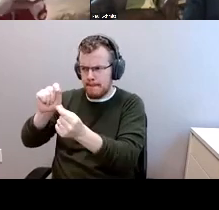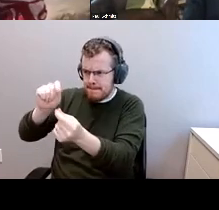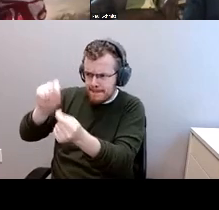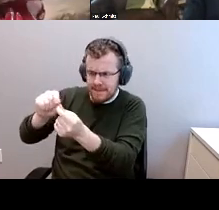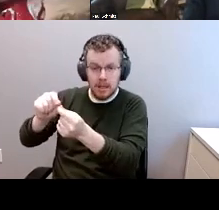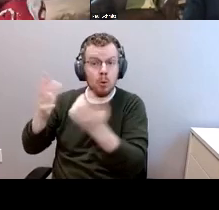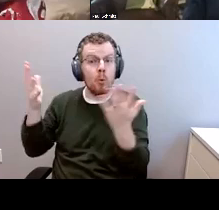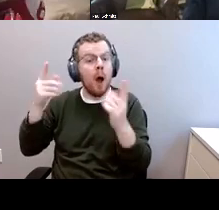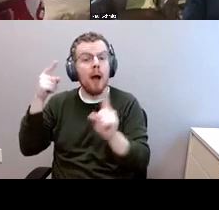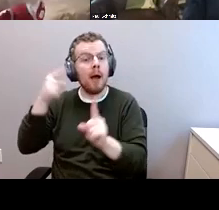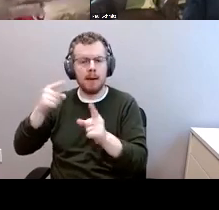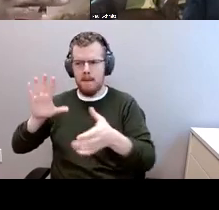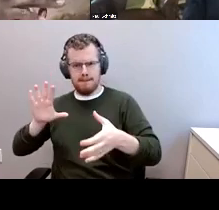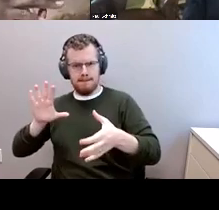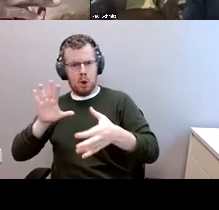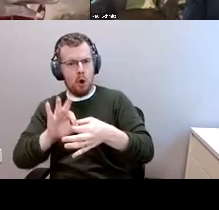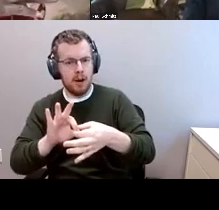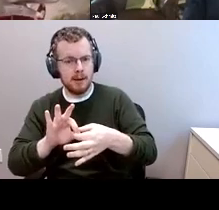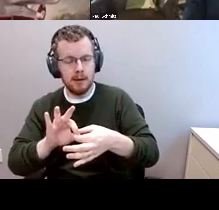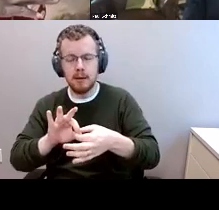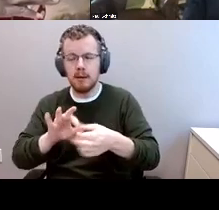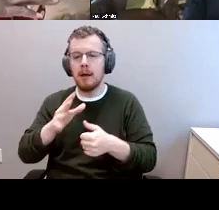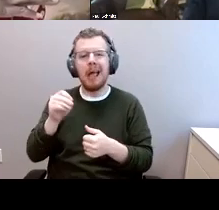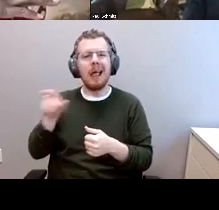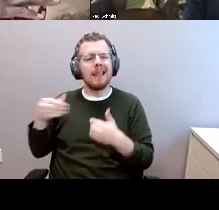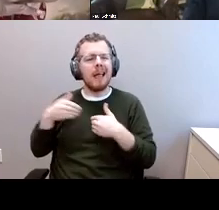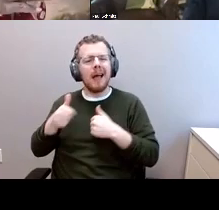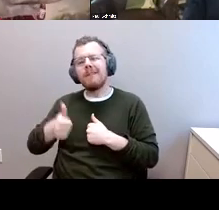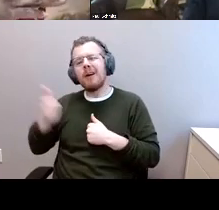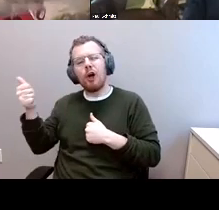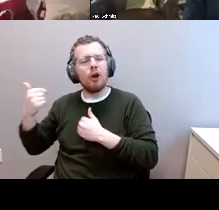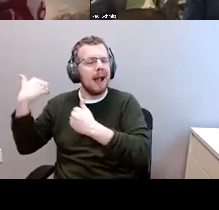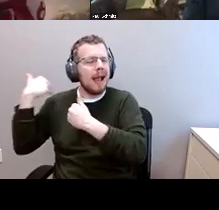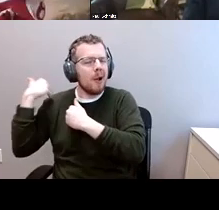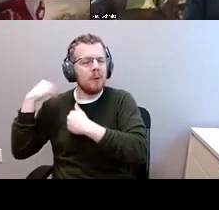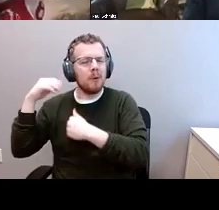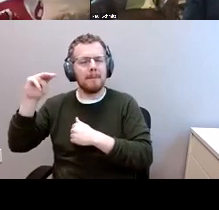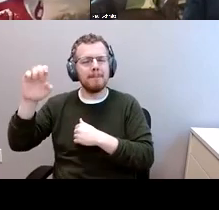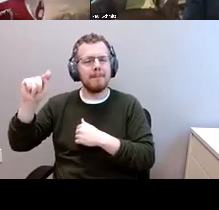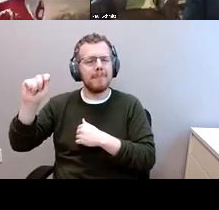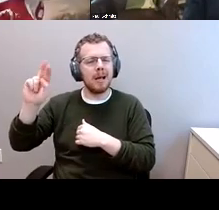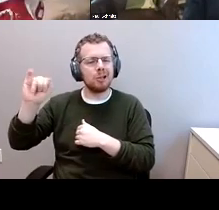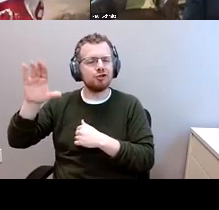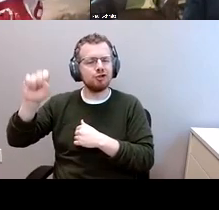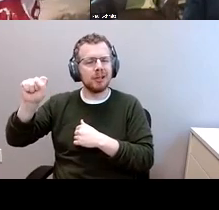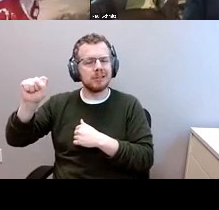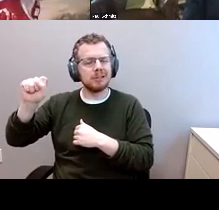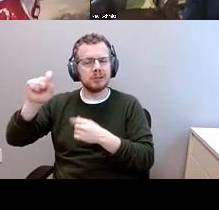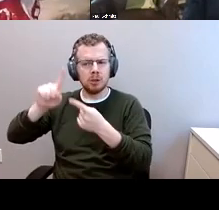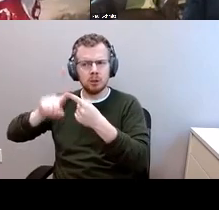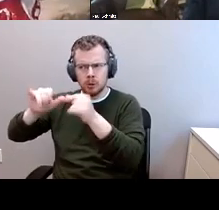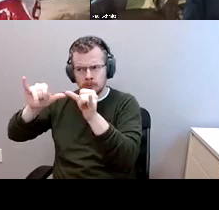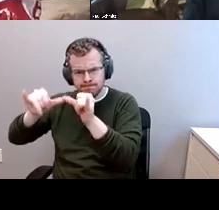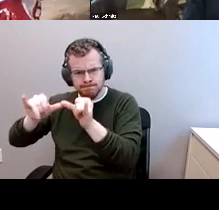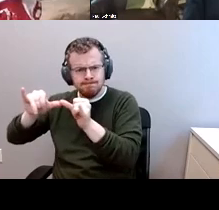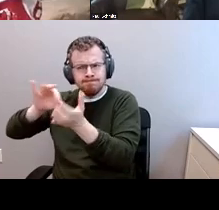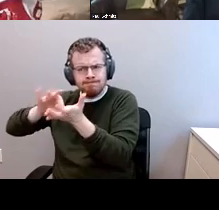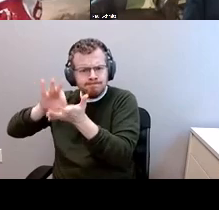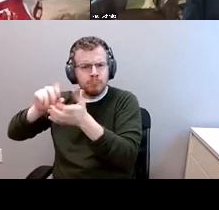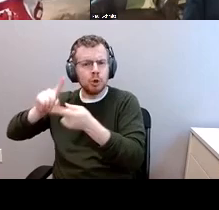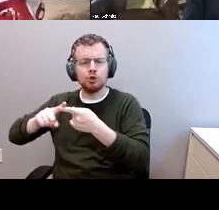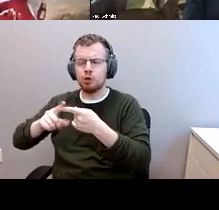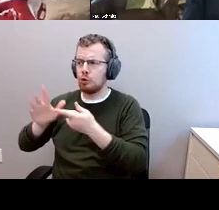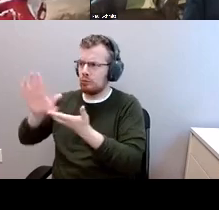belonging. And then they have an entire set of accountability metrics that they've put in place to really begin to document and tell that belonging